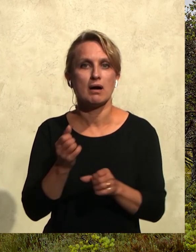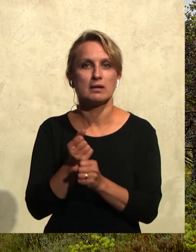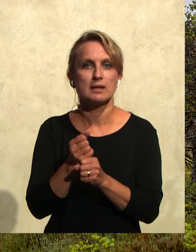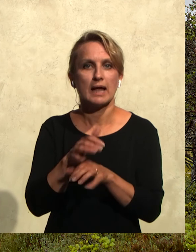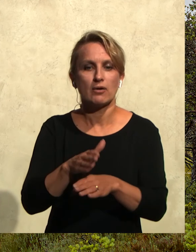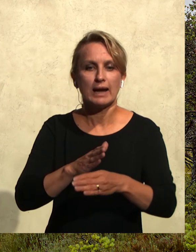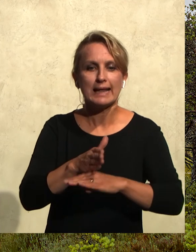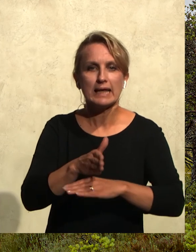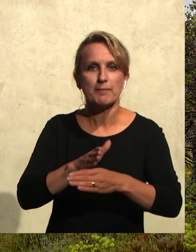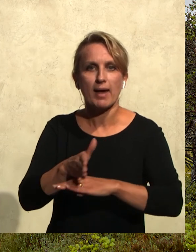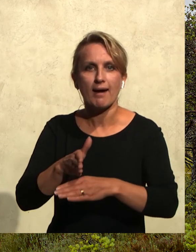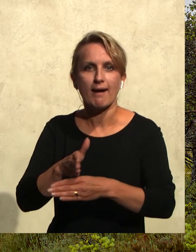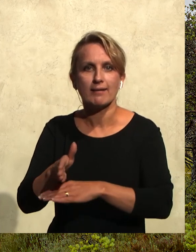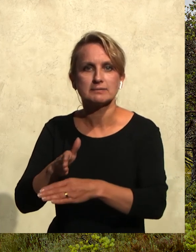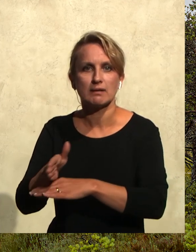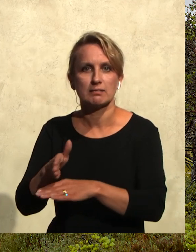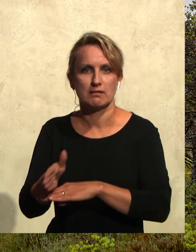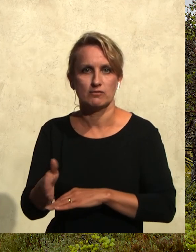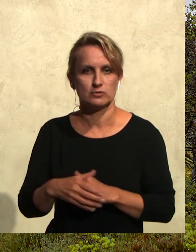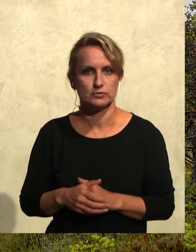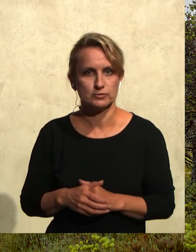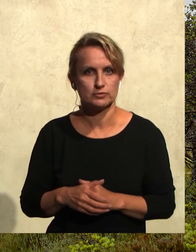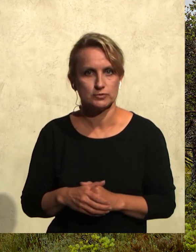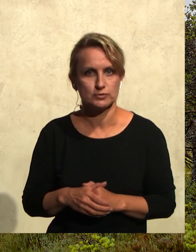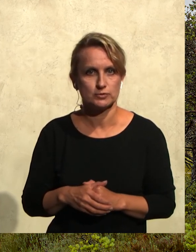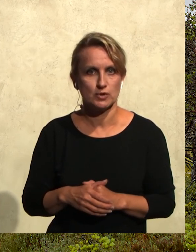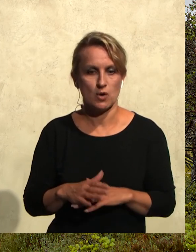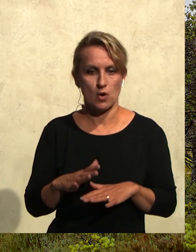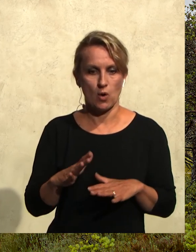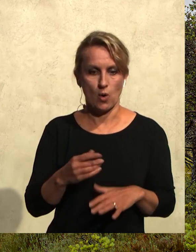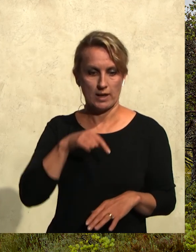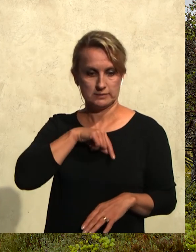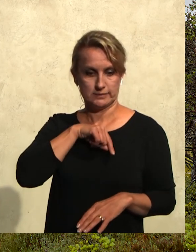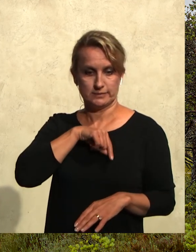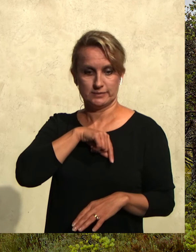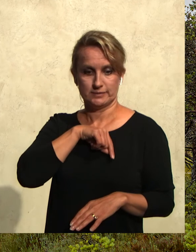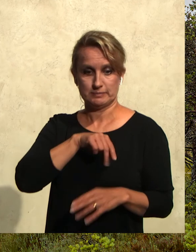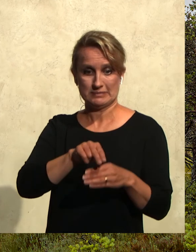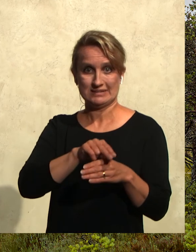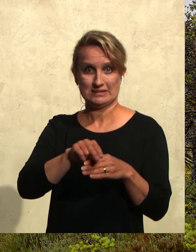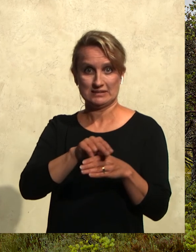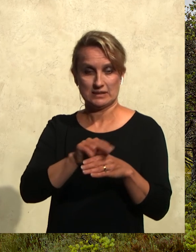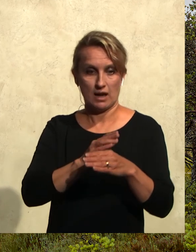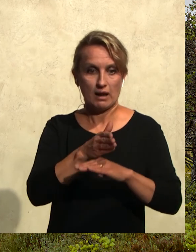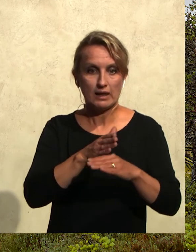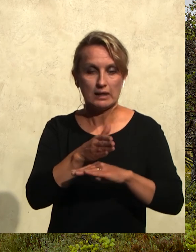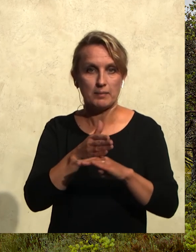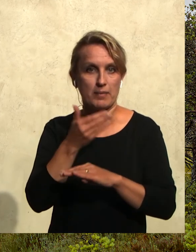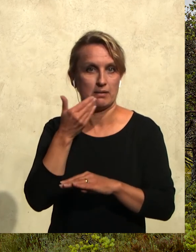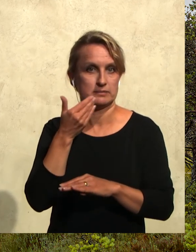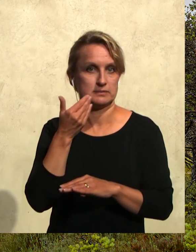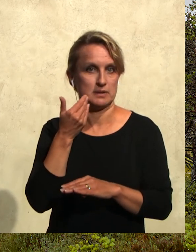Europe as a scale up of access to psychological therapies for people with depression